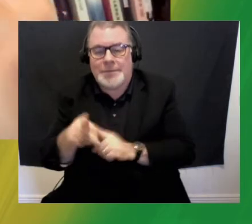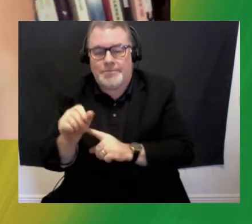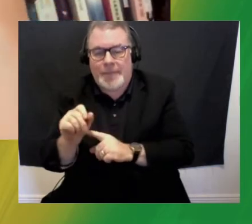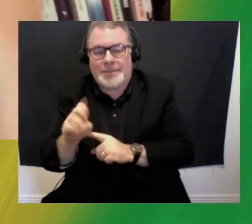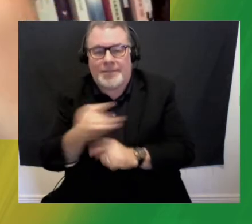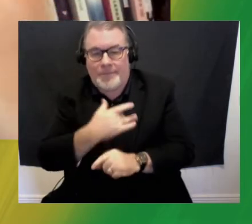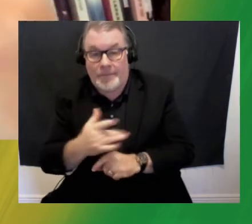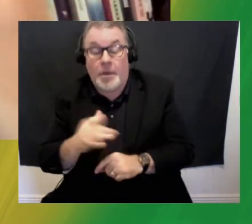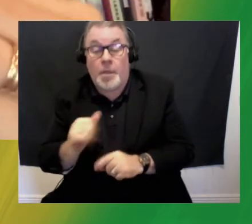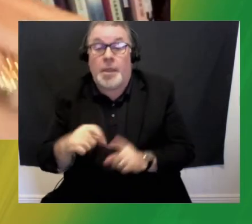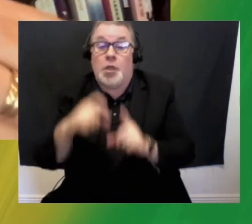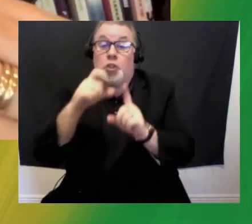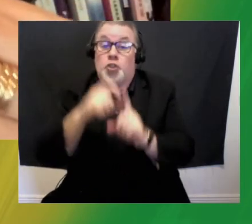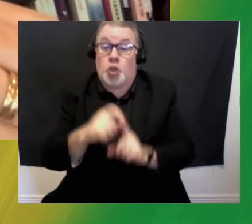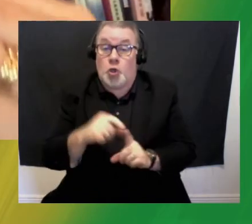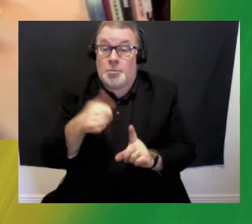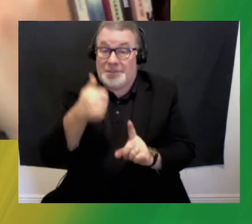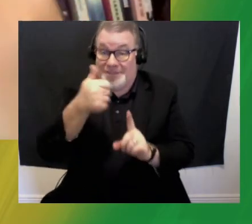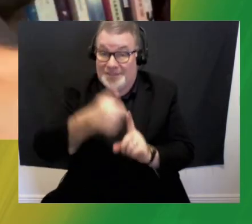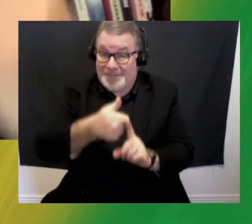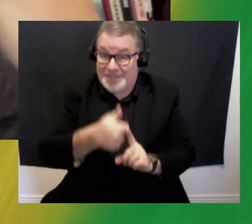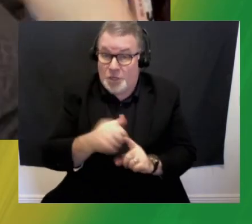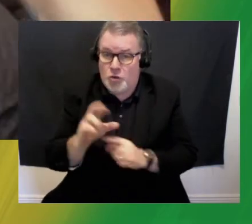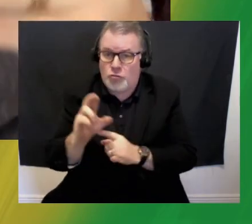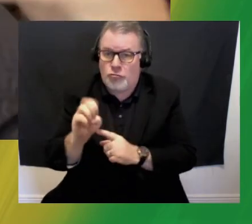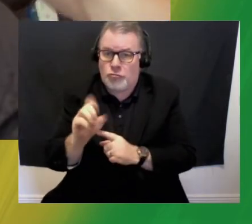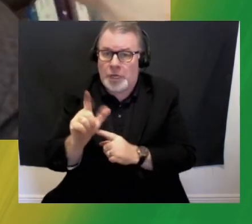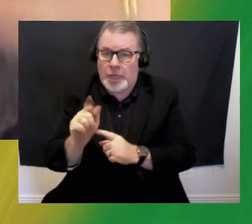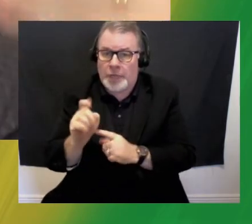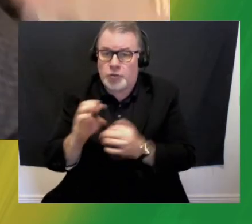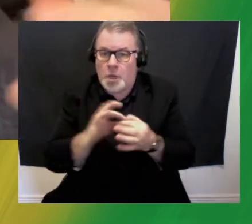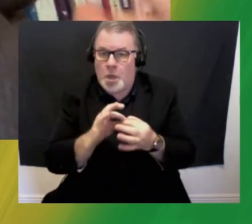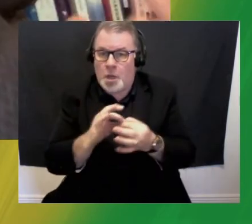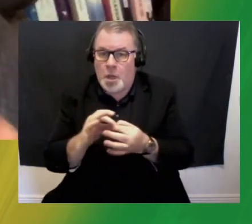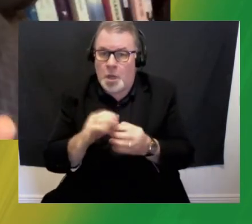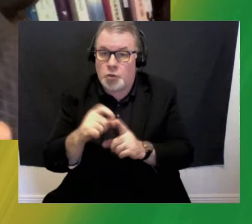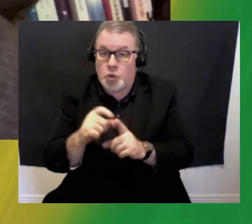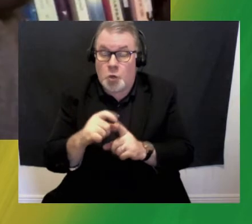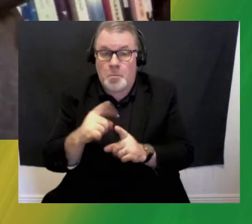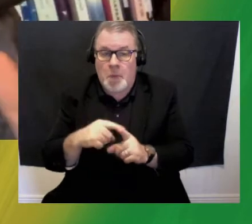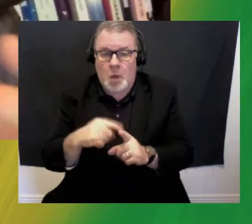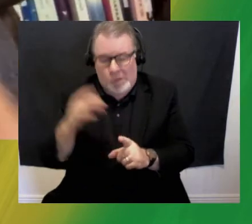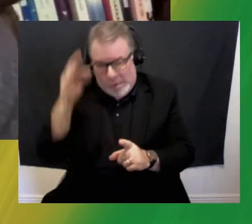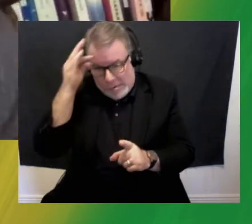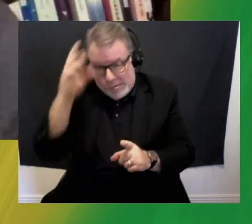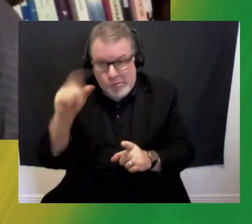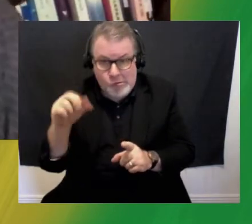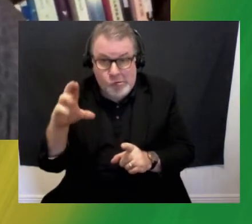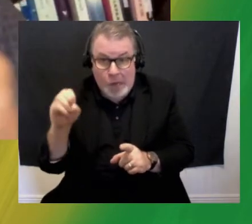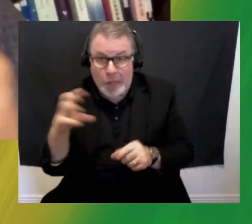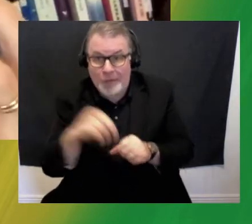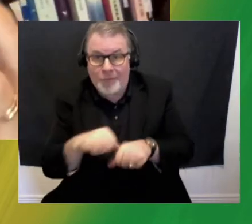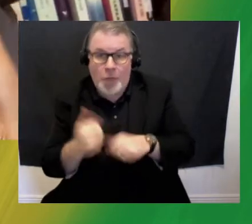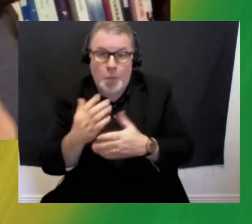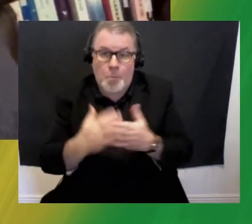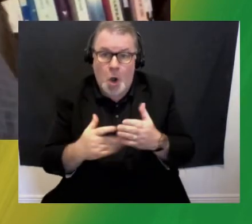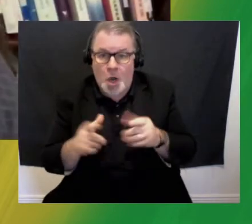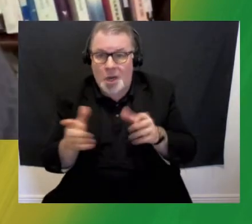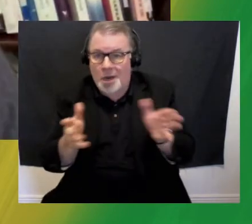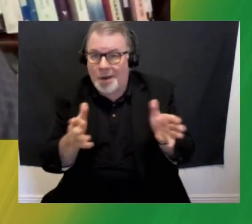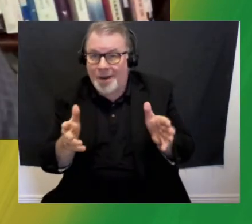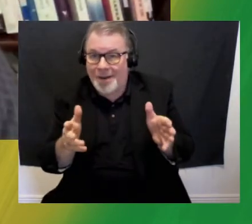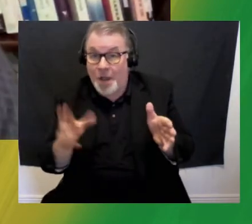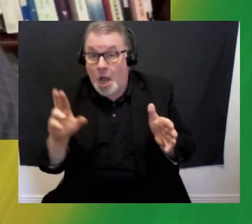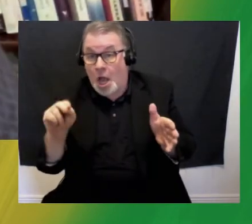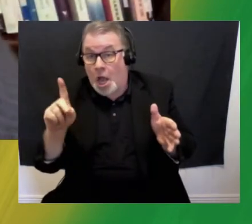those terms are relational terms, but we rarely engage the other side of the equation. What do I mean by that? Well, underprivileged